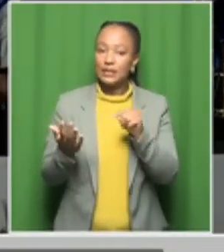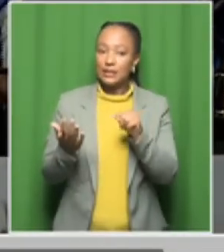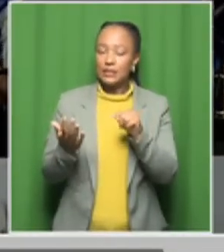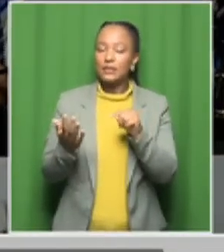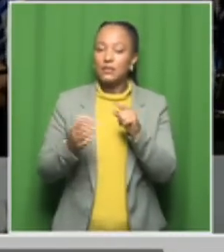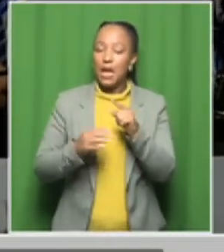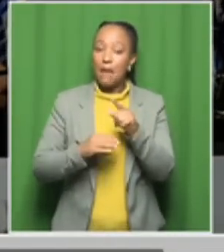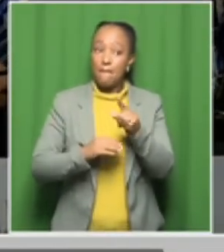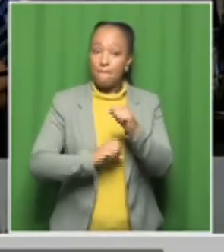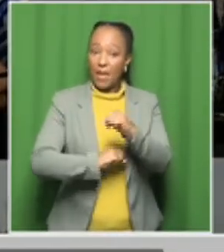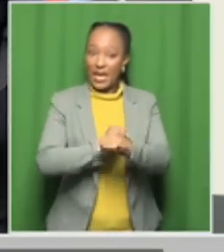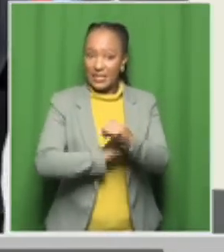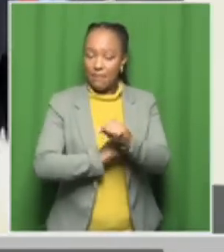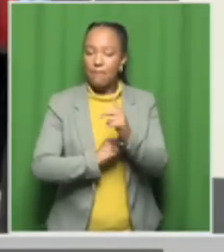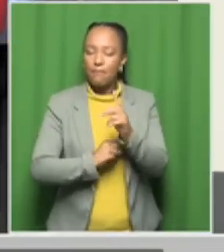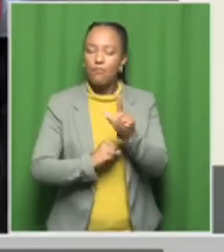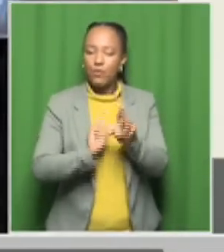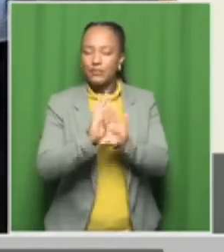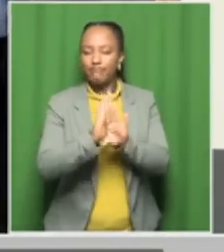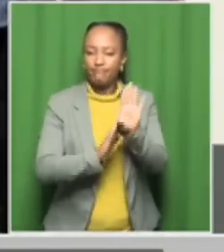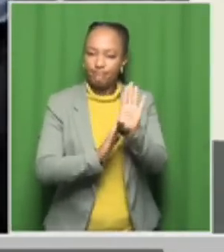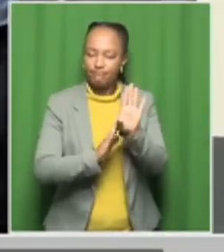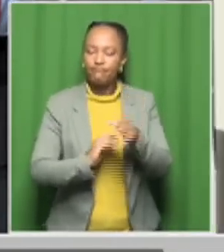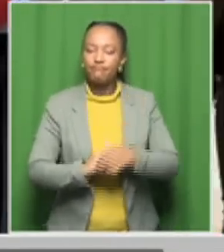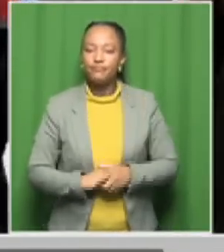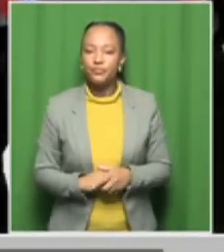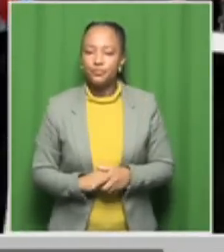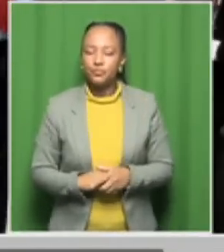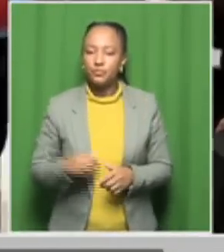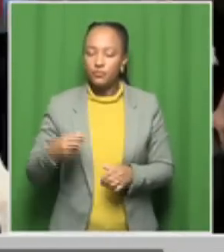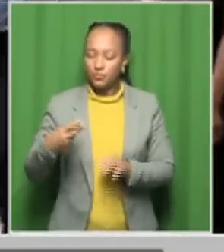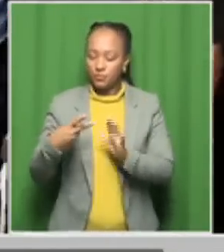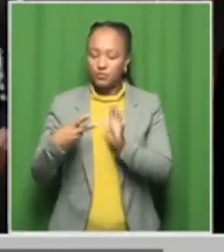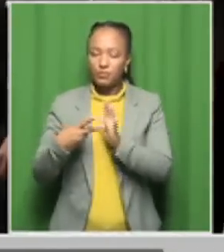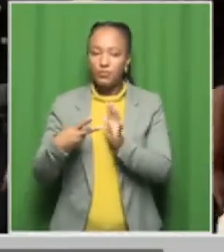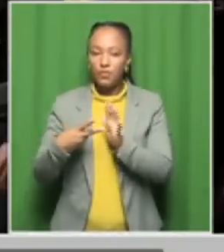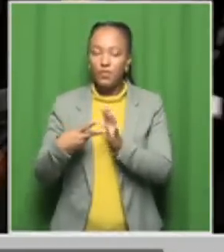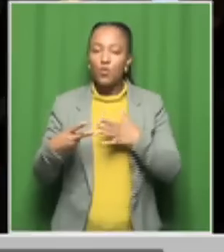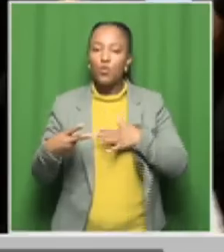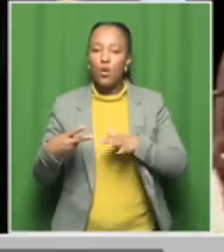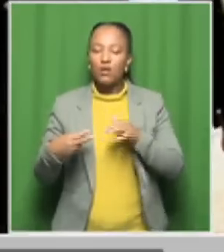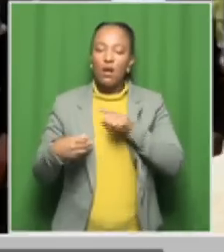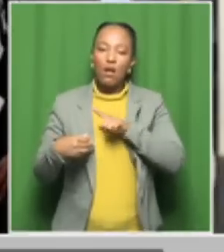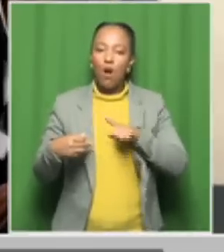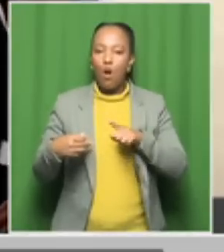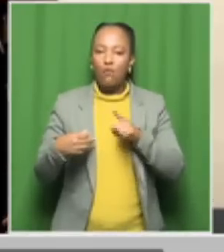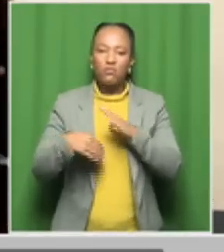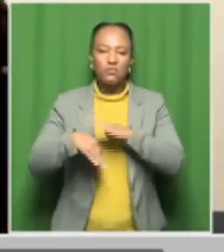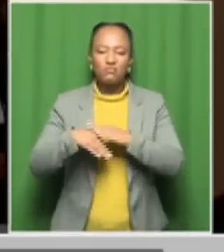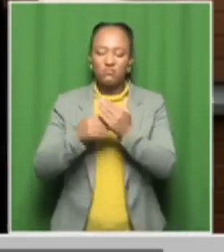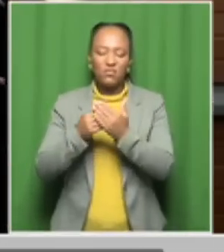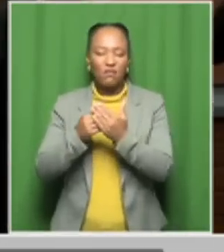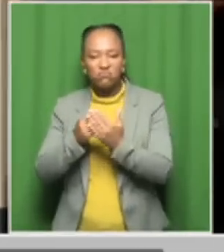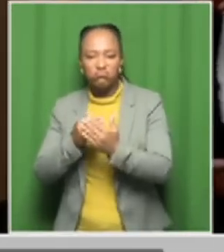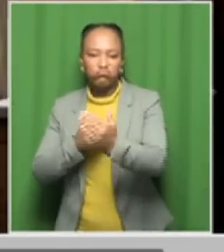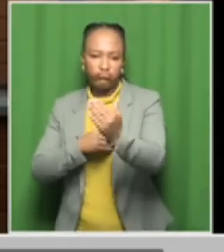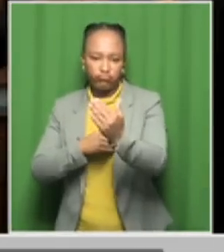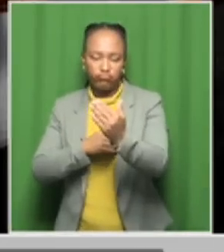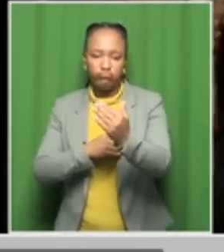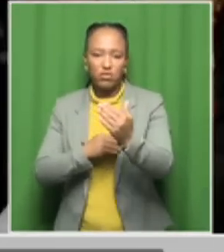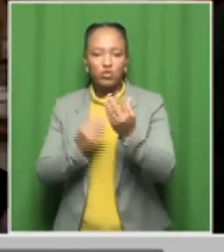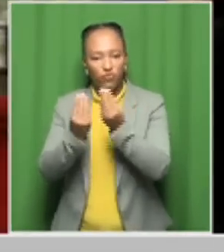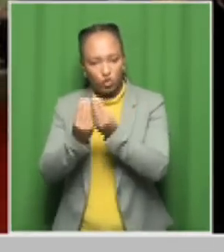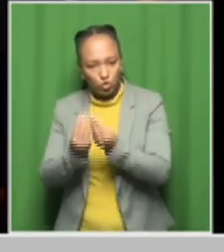that needs to be improved. But secondly, we're looking at long-term solutions what are the long-term solutions that we can come up